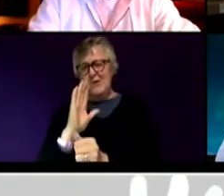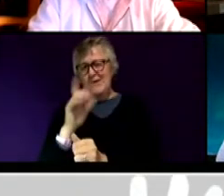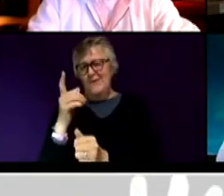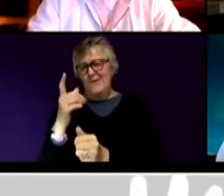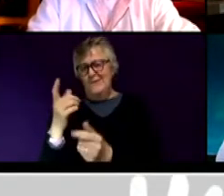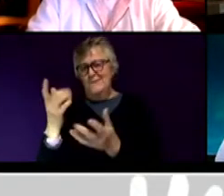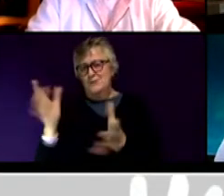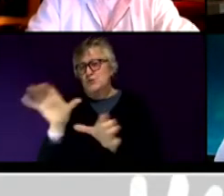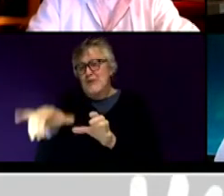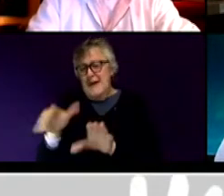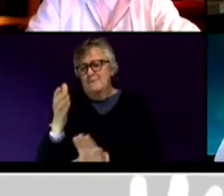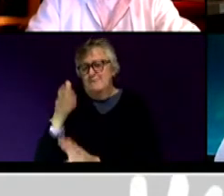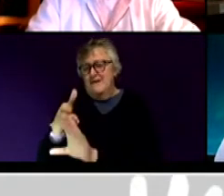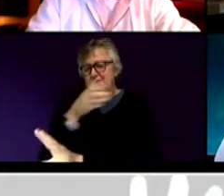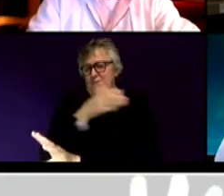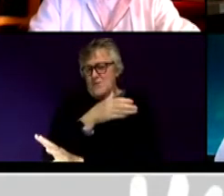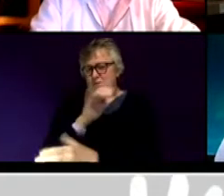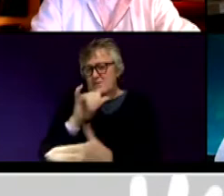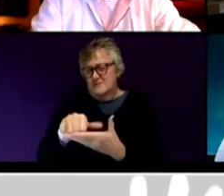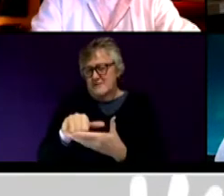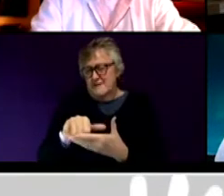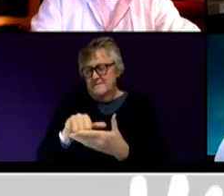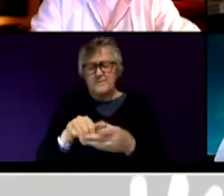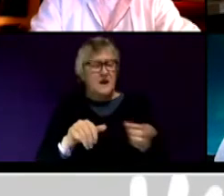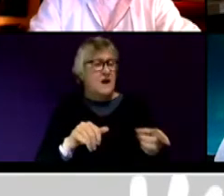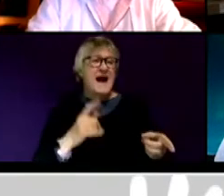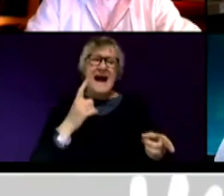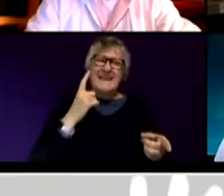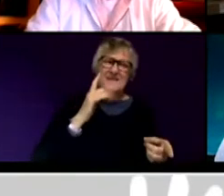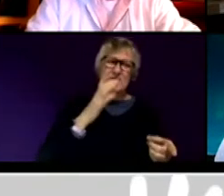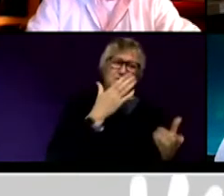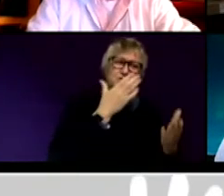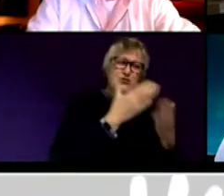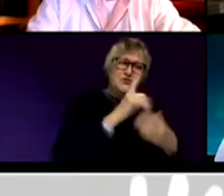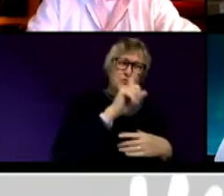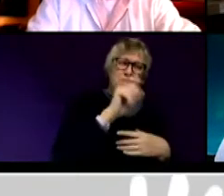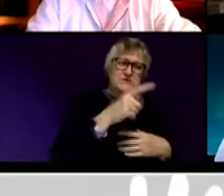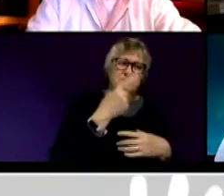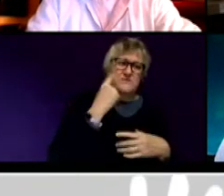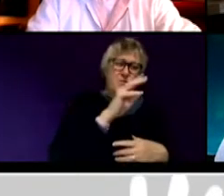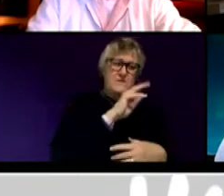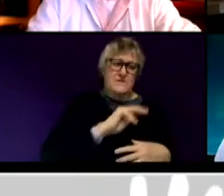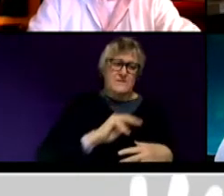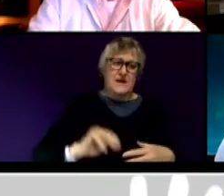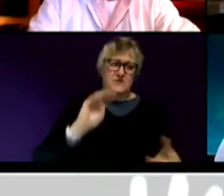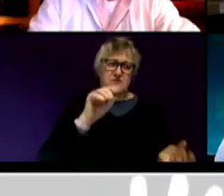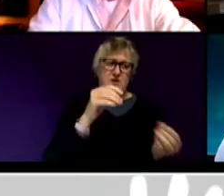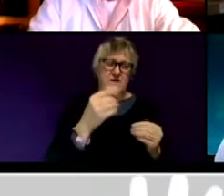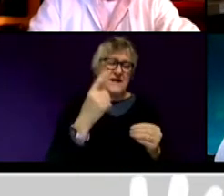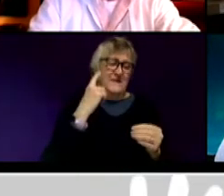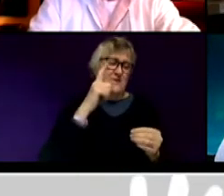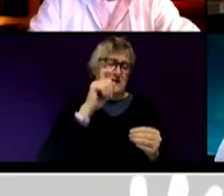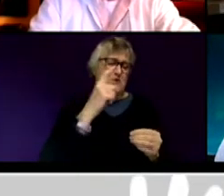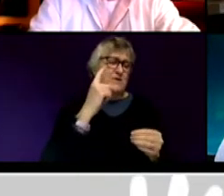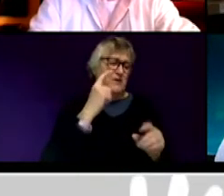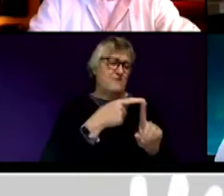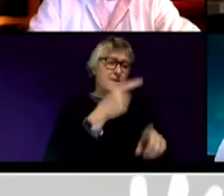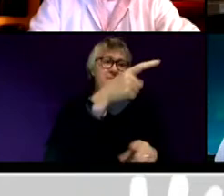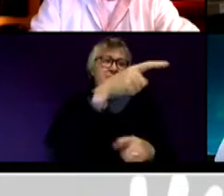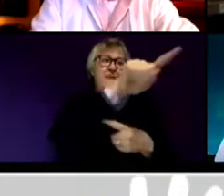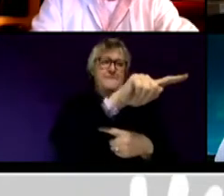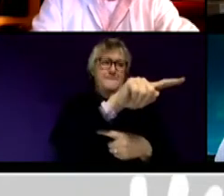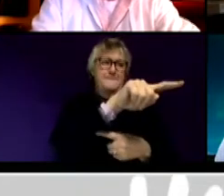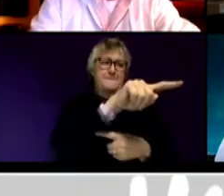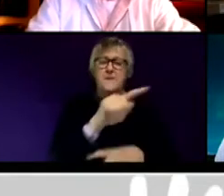Yeah, I think these are questions for the mayor's office. I think it would be great to hear from them. Barbara Ross, I saw that your video went